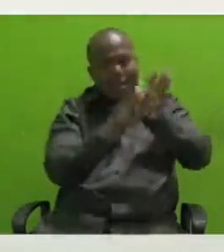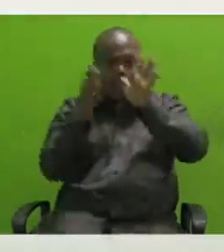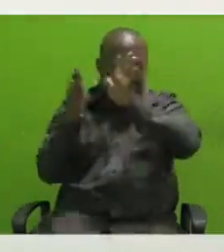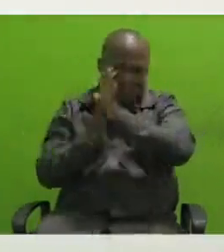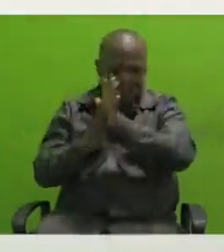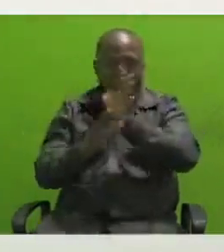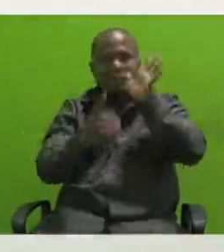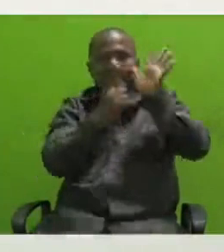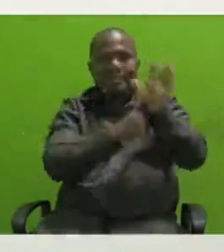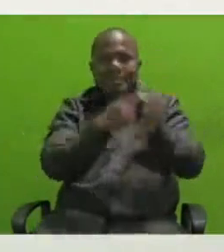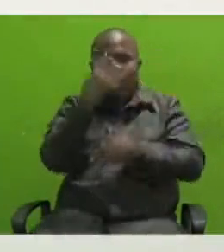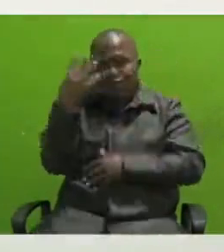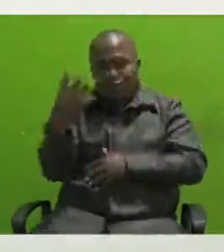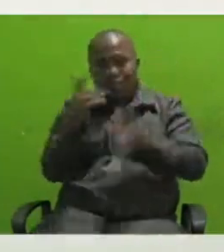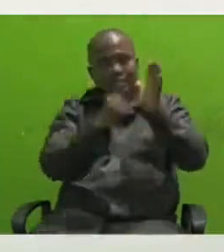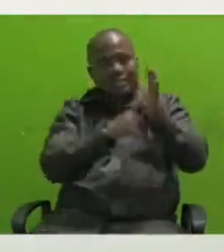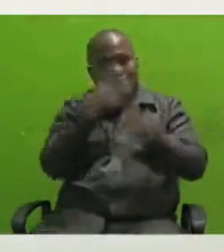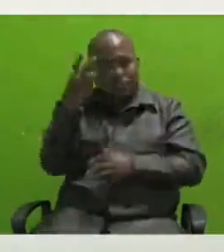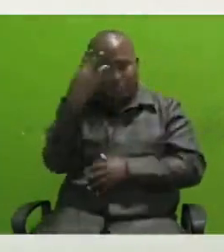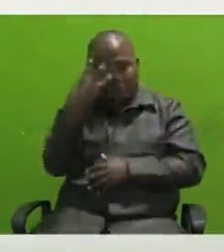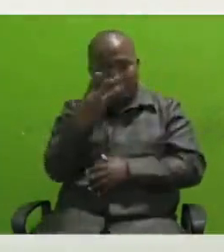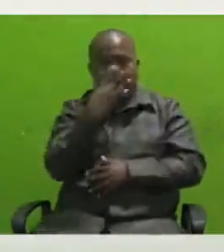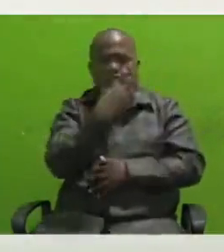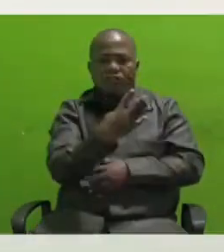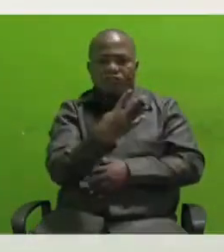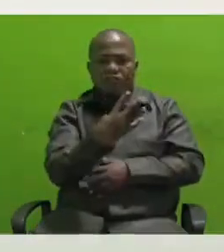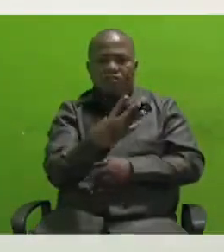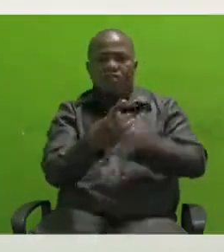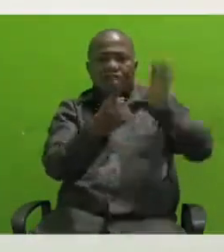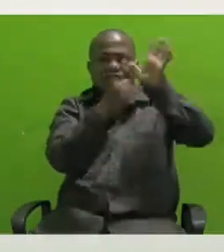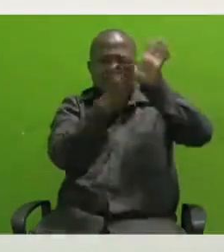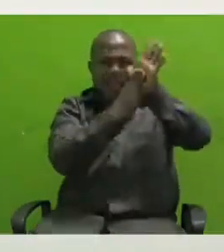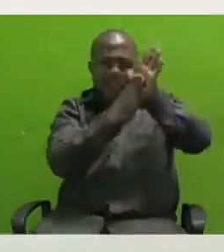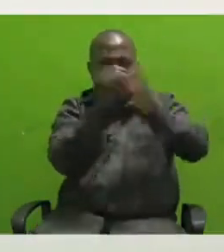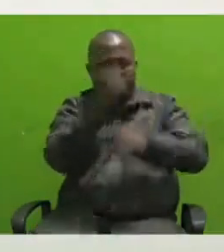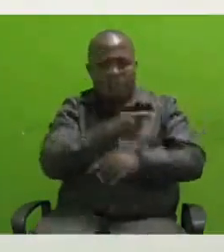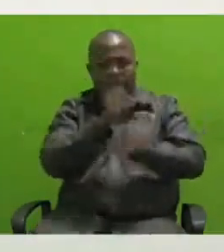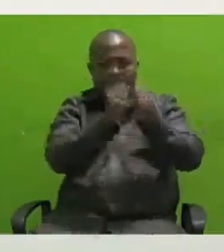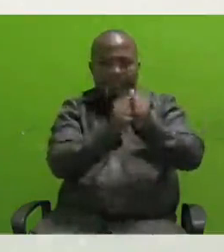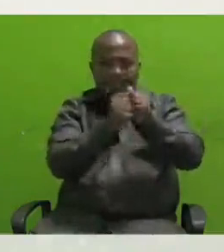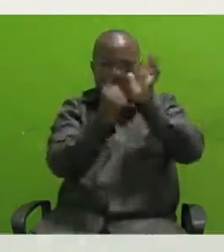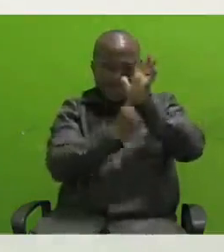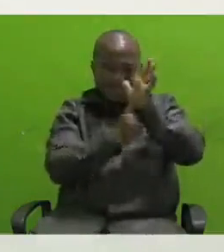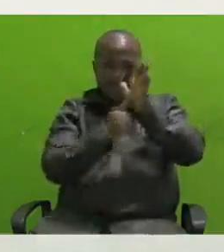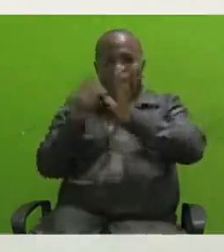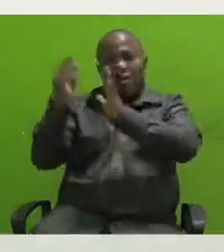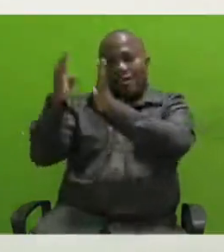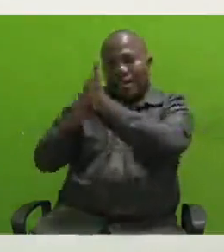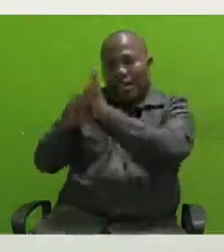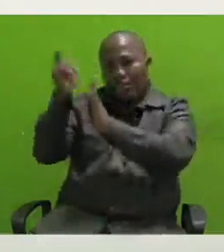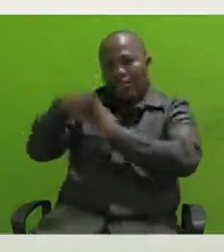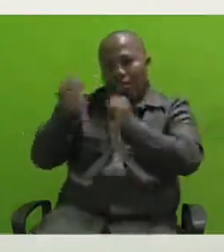64, 64. 9 over 16, we have 9 over 16. So